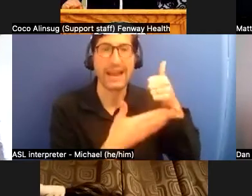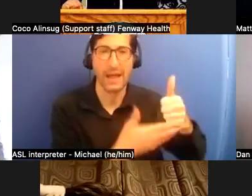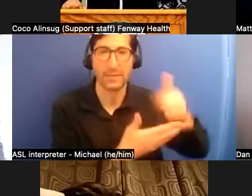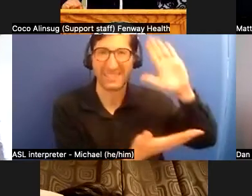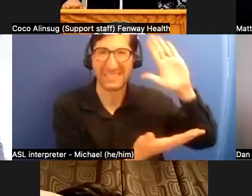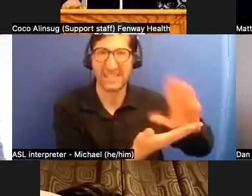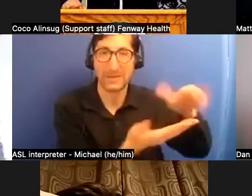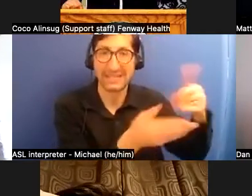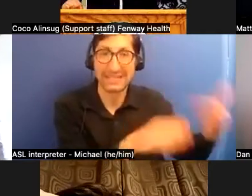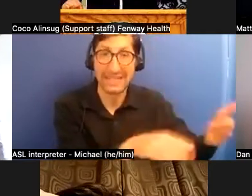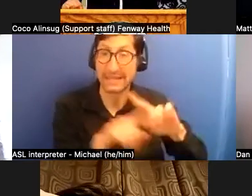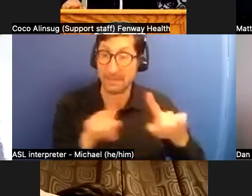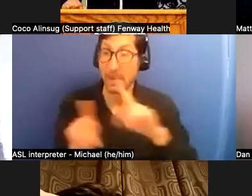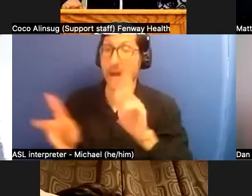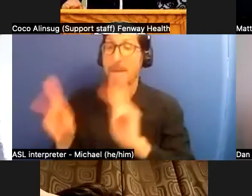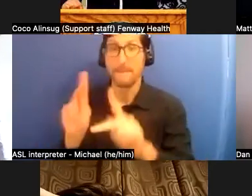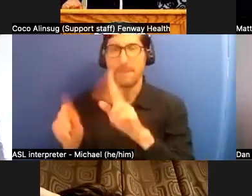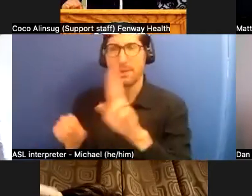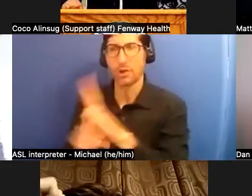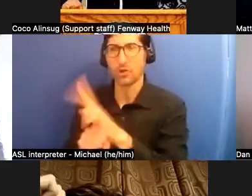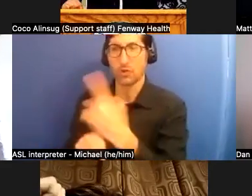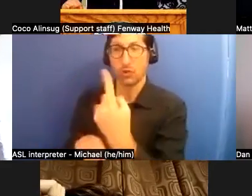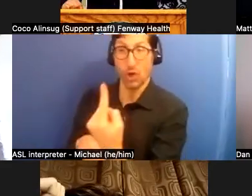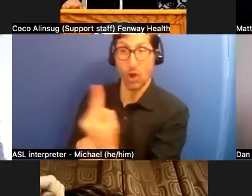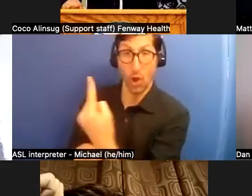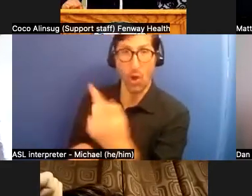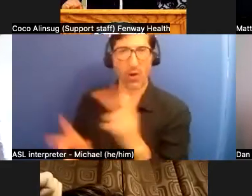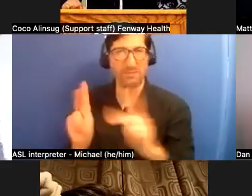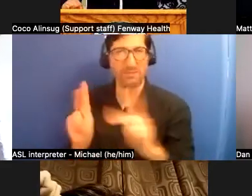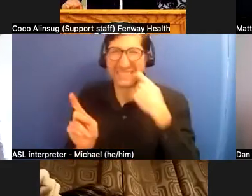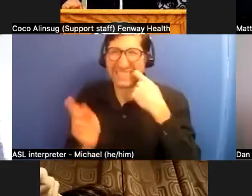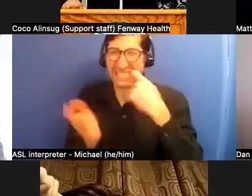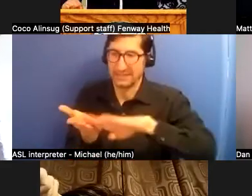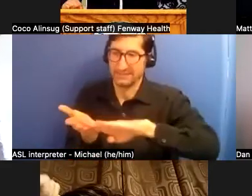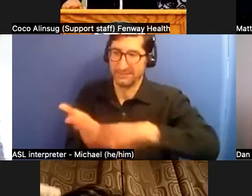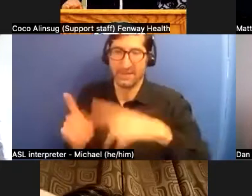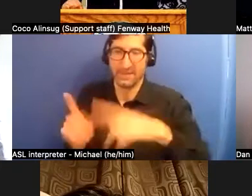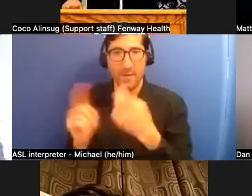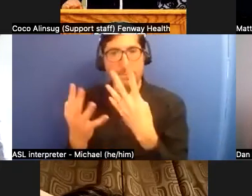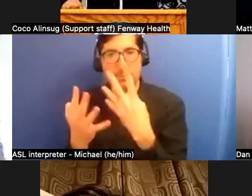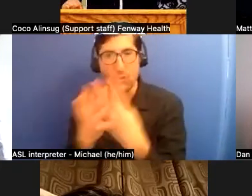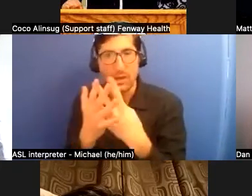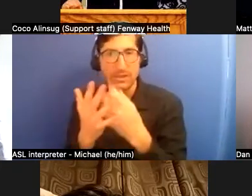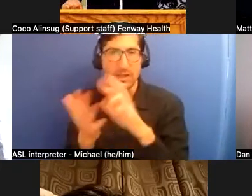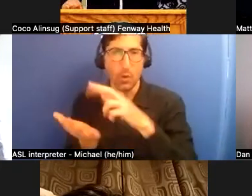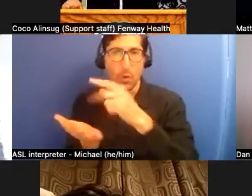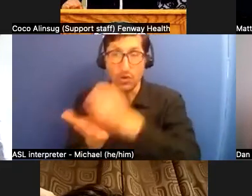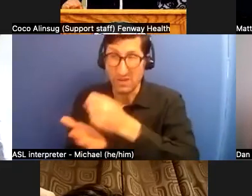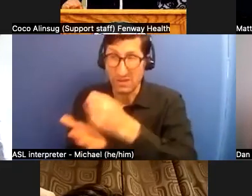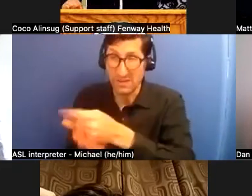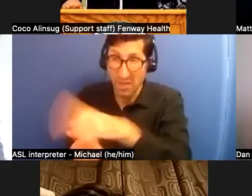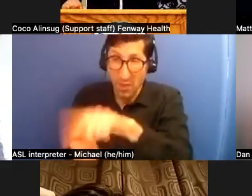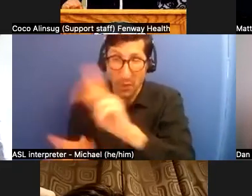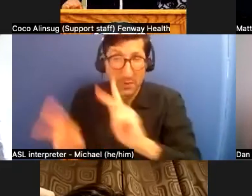overdose, those who are using alone, those who've just been released from treatment or incarceration, those folks